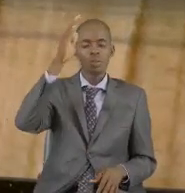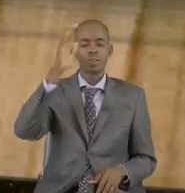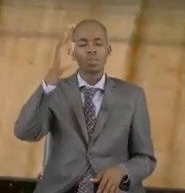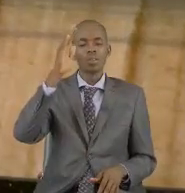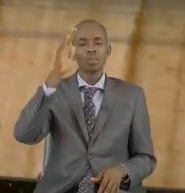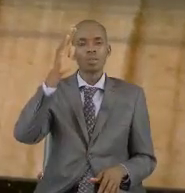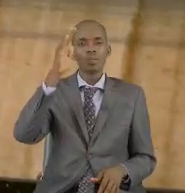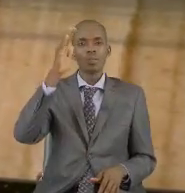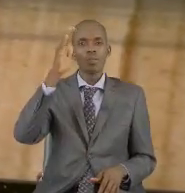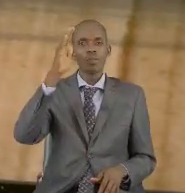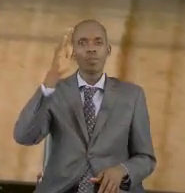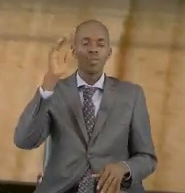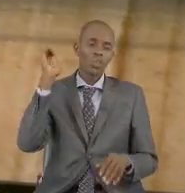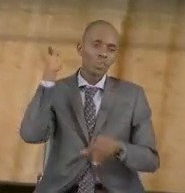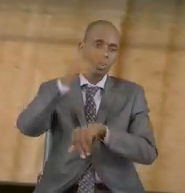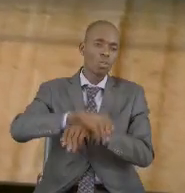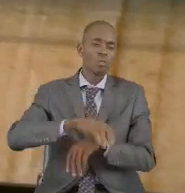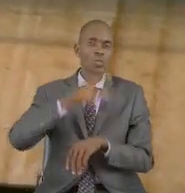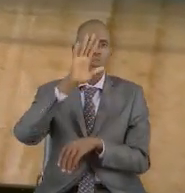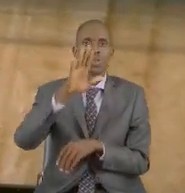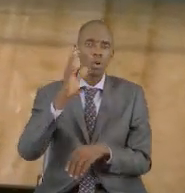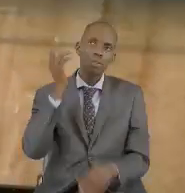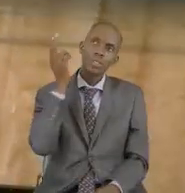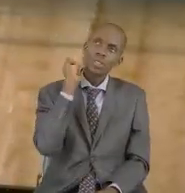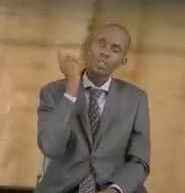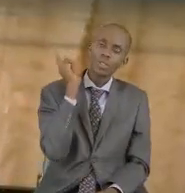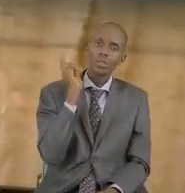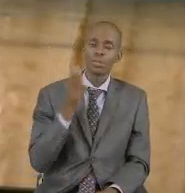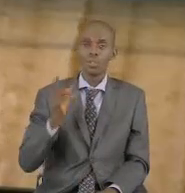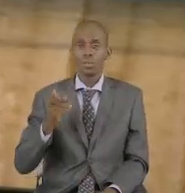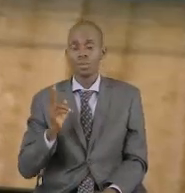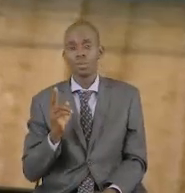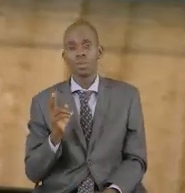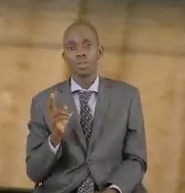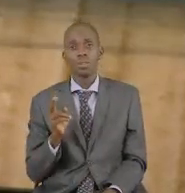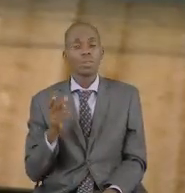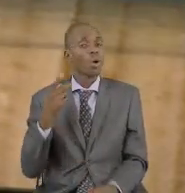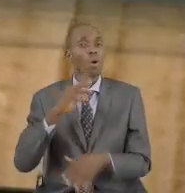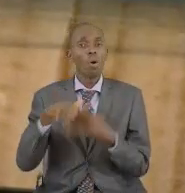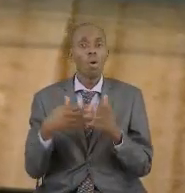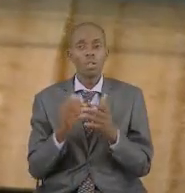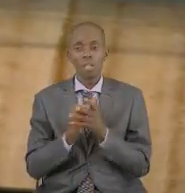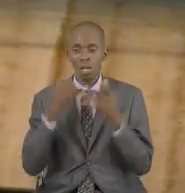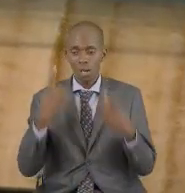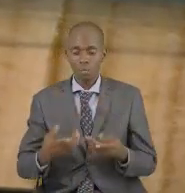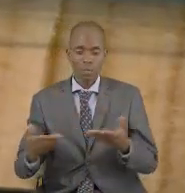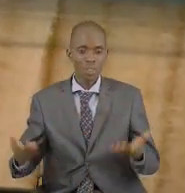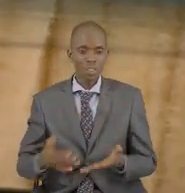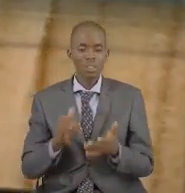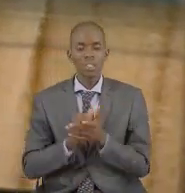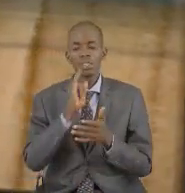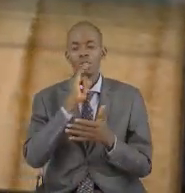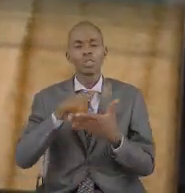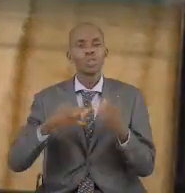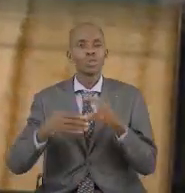outweighs your history. All that happens here, that's history. That story, it will